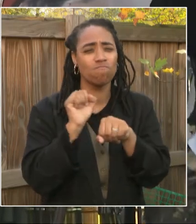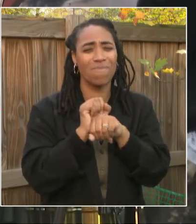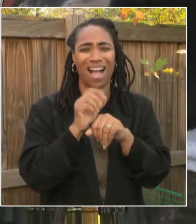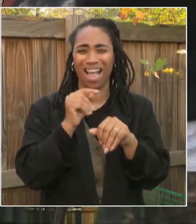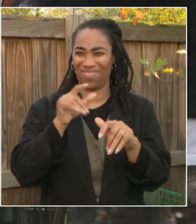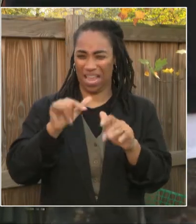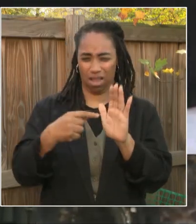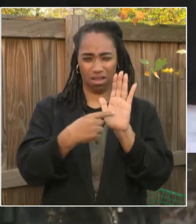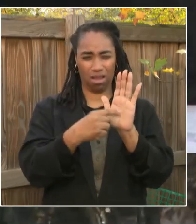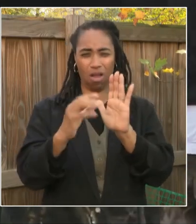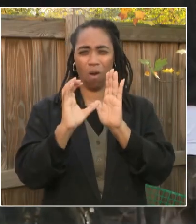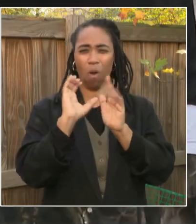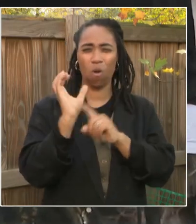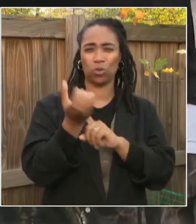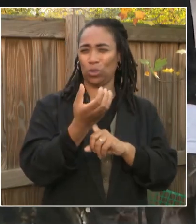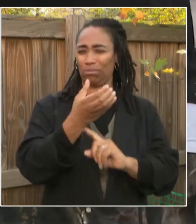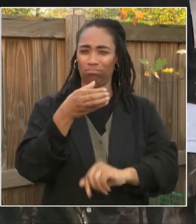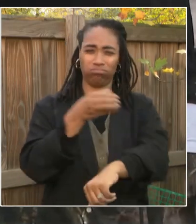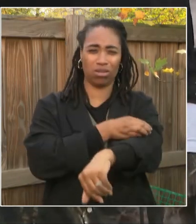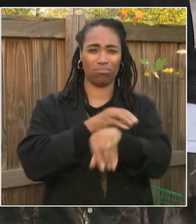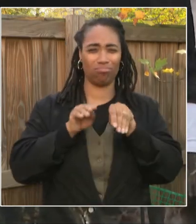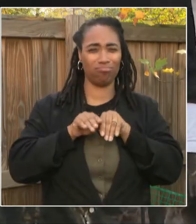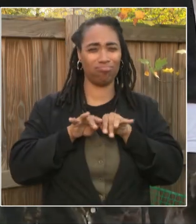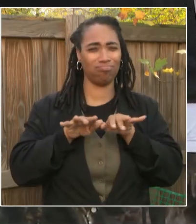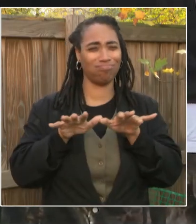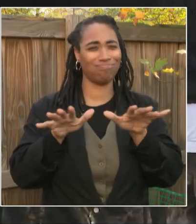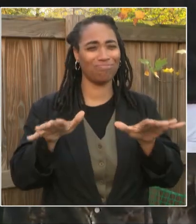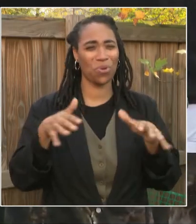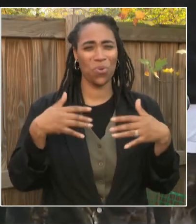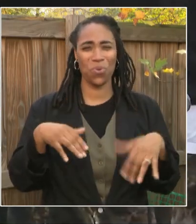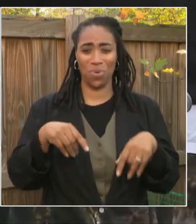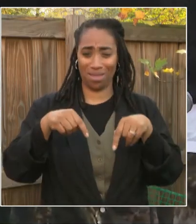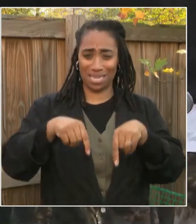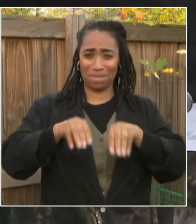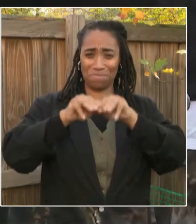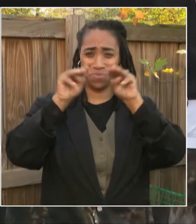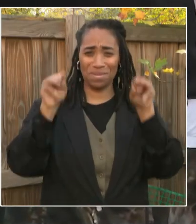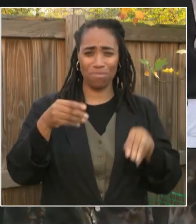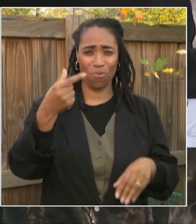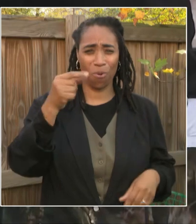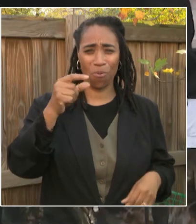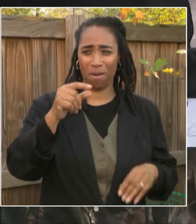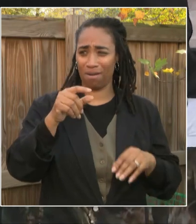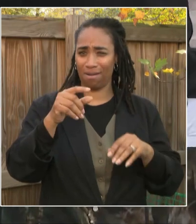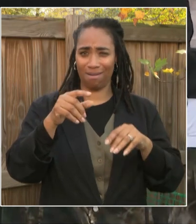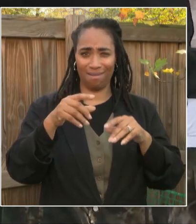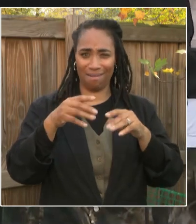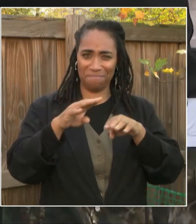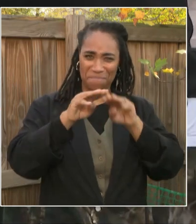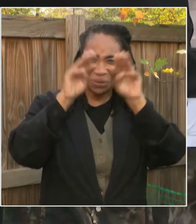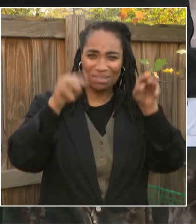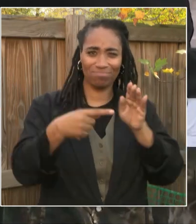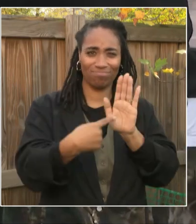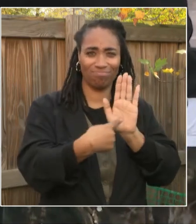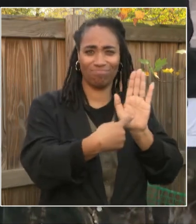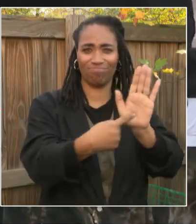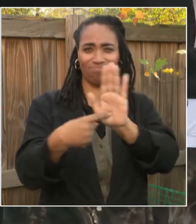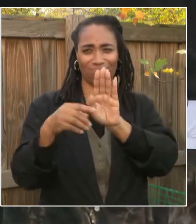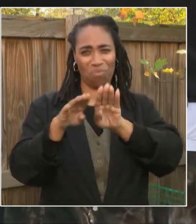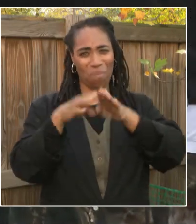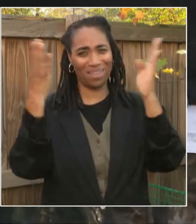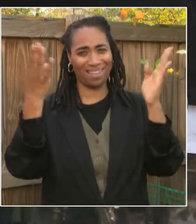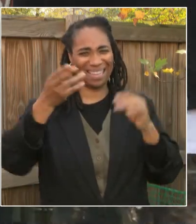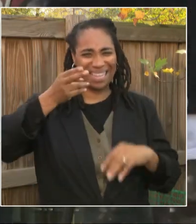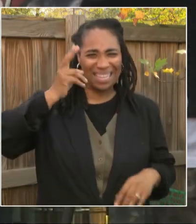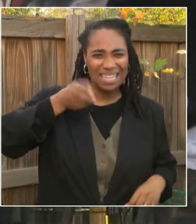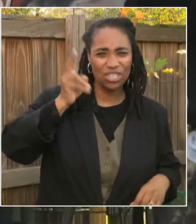gather to open the Go-Go Museum, we're standing in space that embodies the shared history, creativity, and